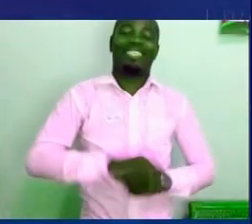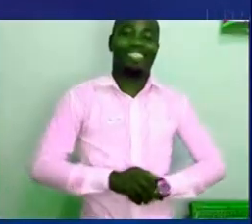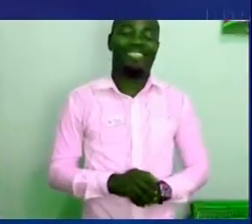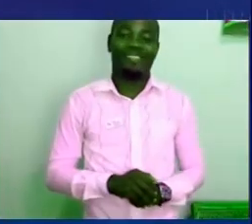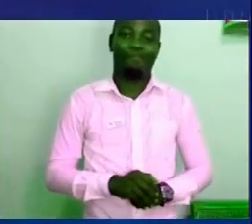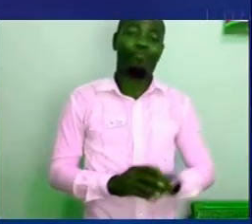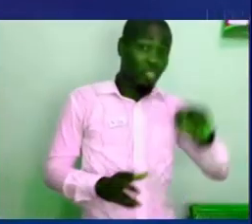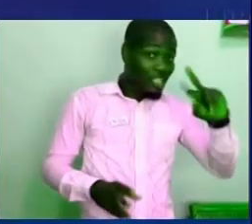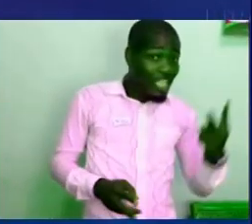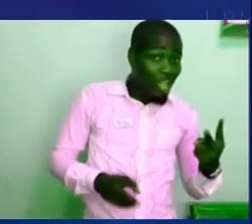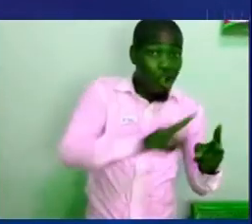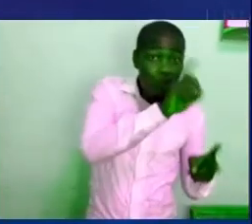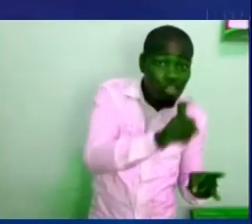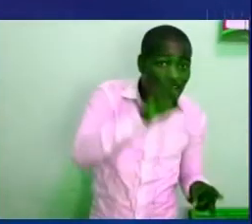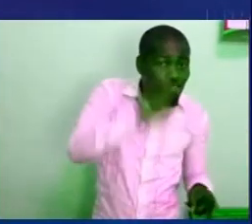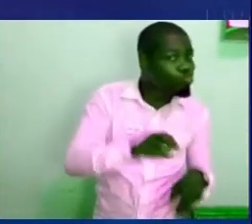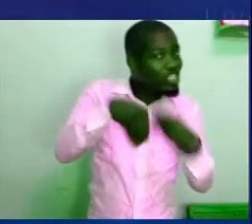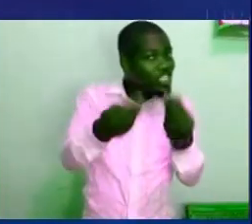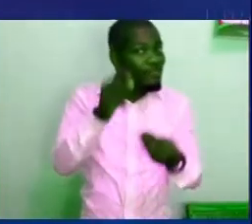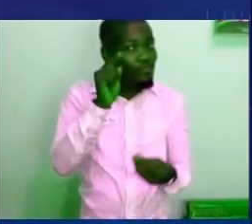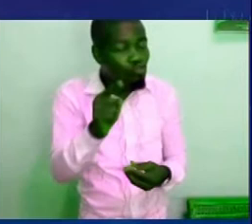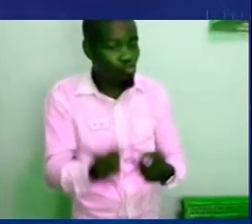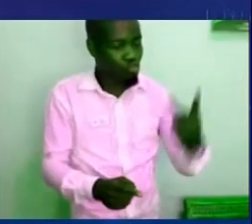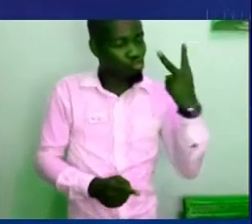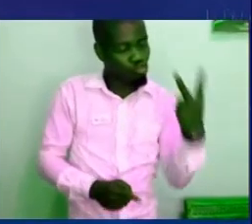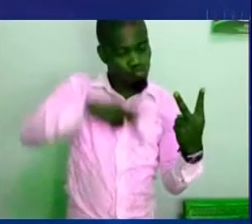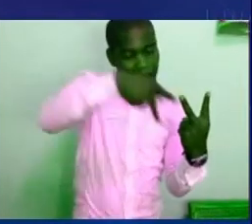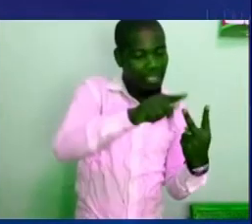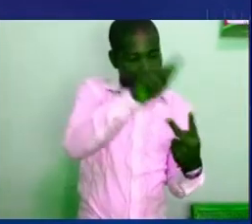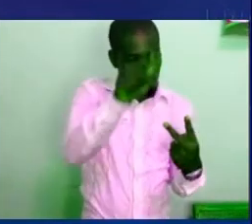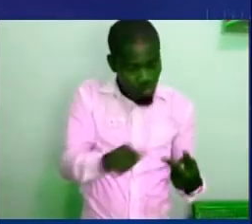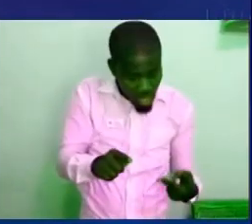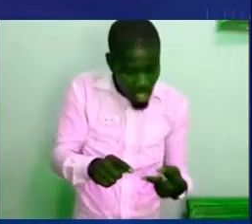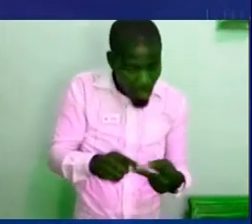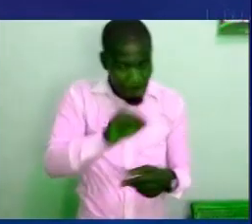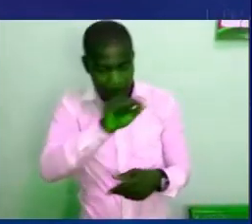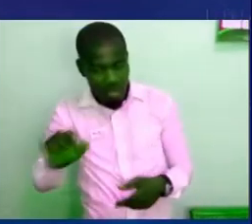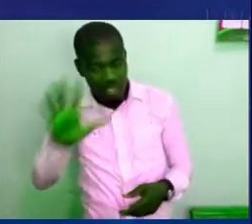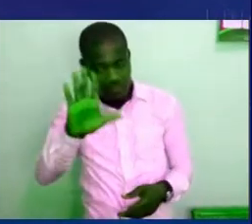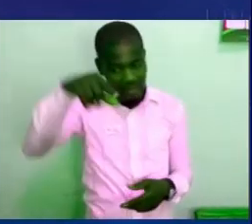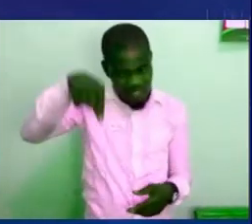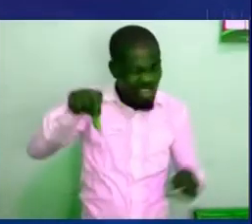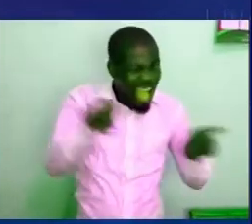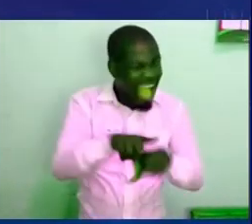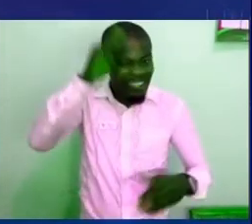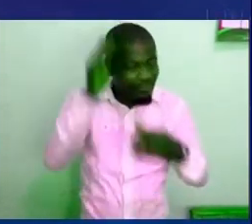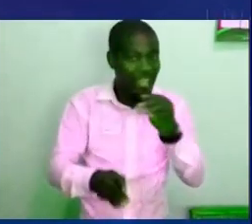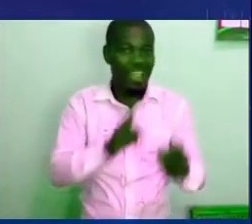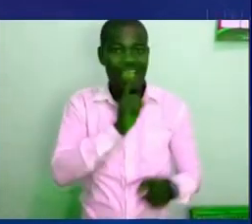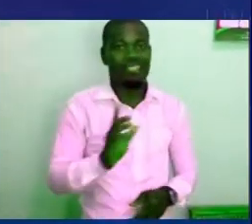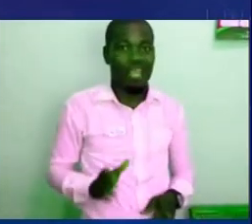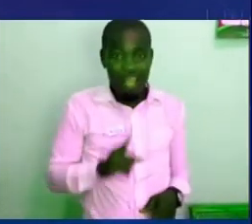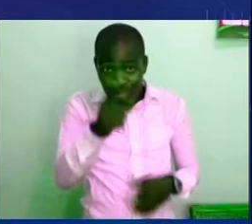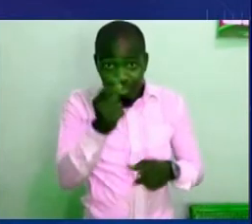then mark it correct. The second question should give you 2p squared